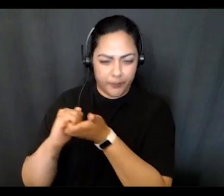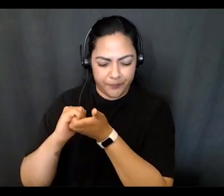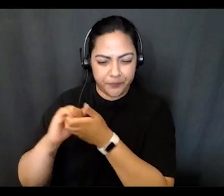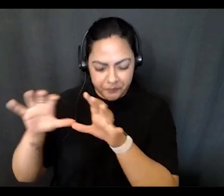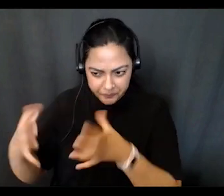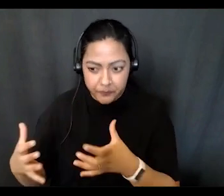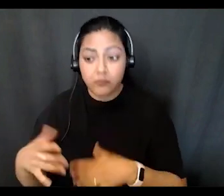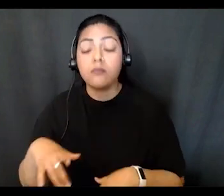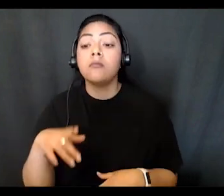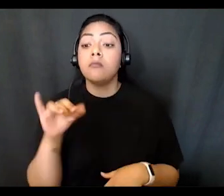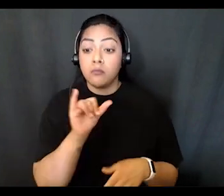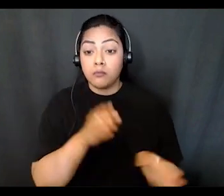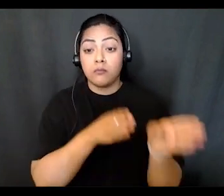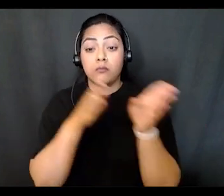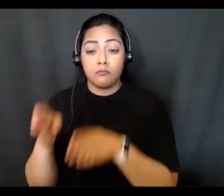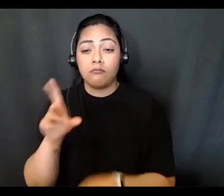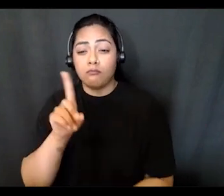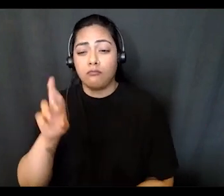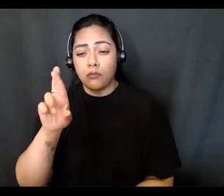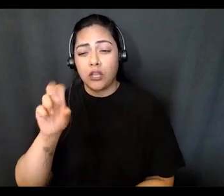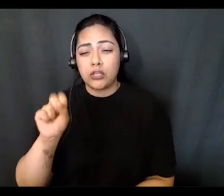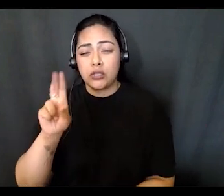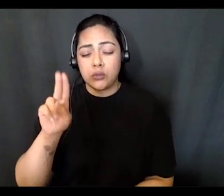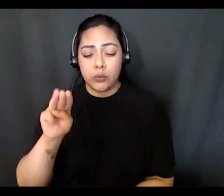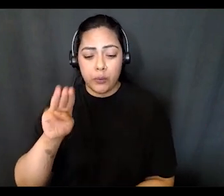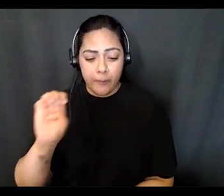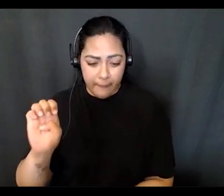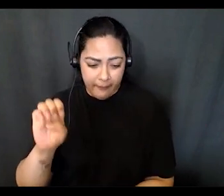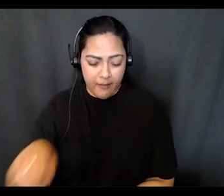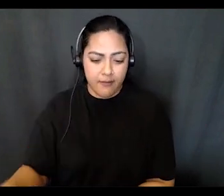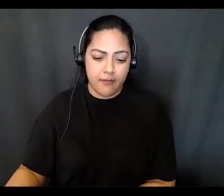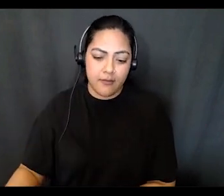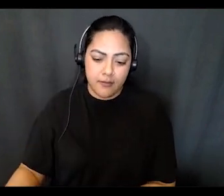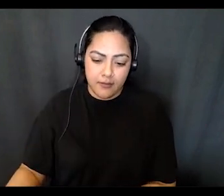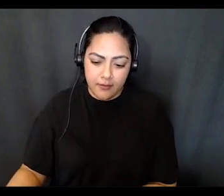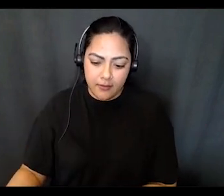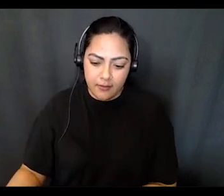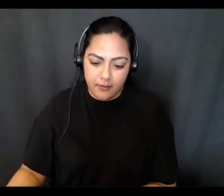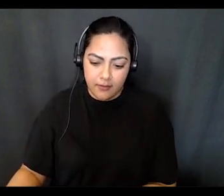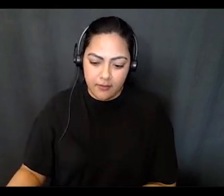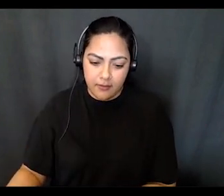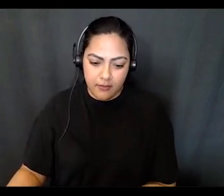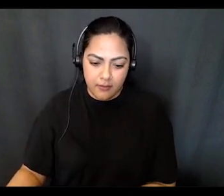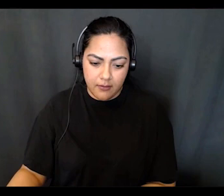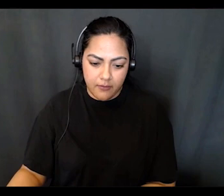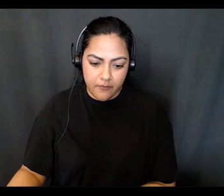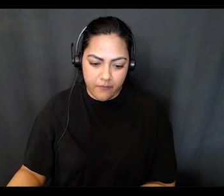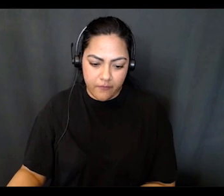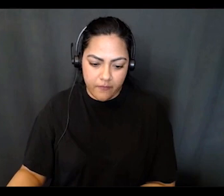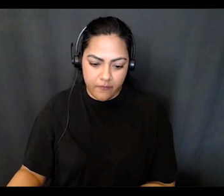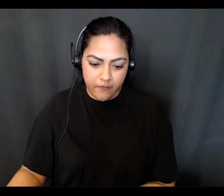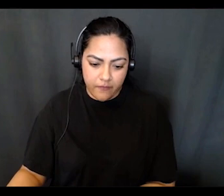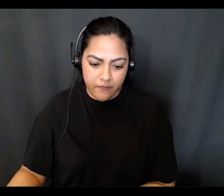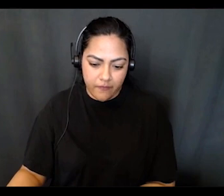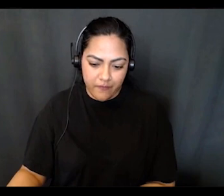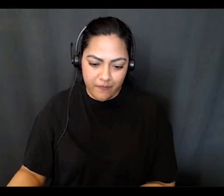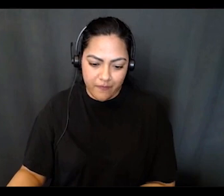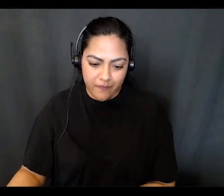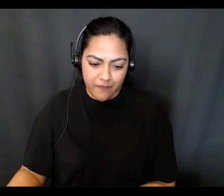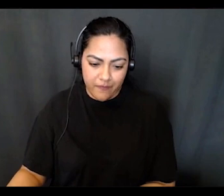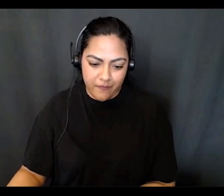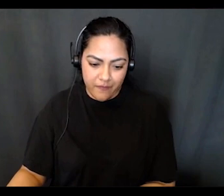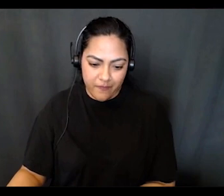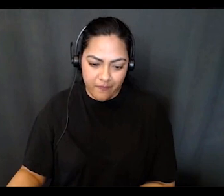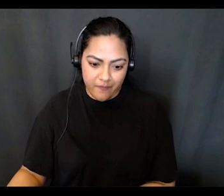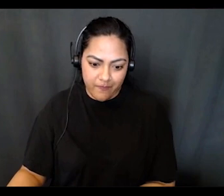pleased to welcome Dr. Sume Ndumbe-Eyoh, who is the Executive Director of the Black Health Education Collaborative and an